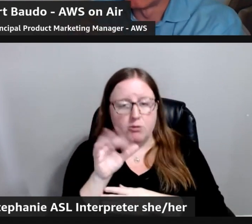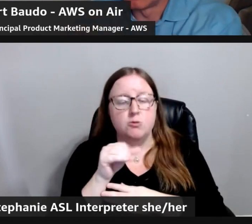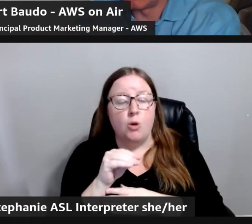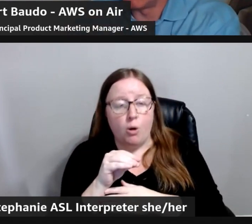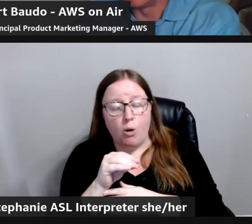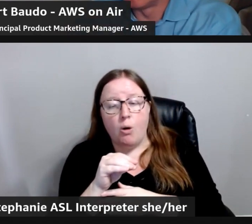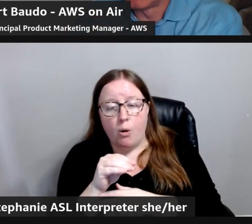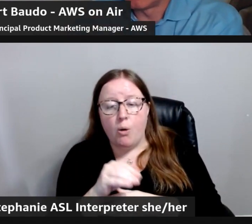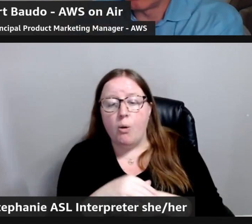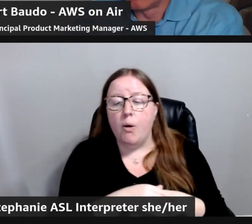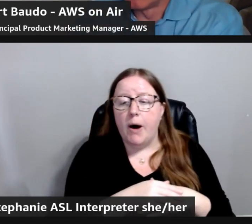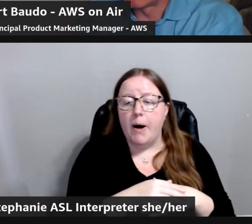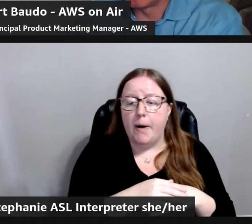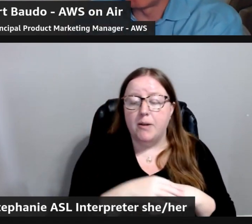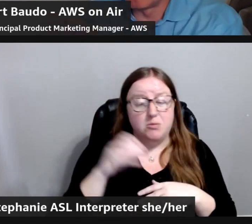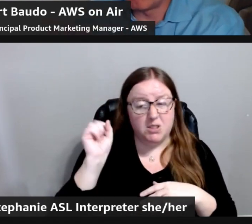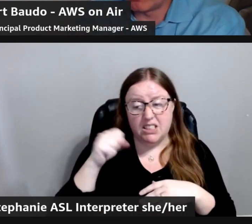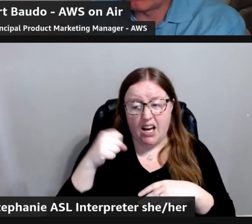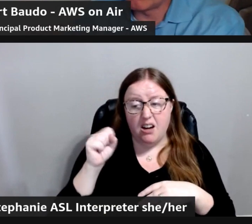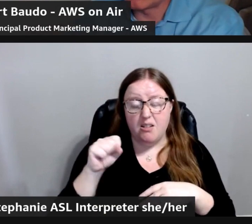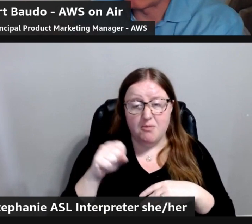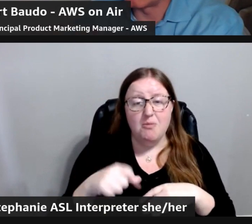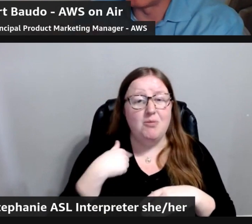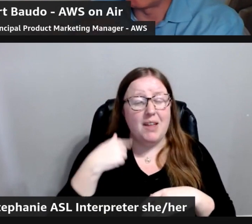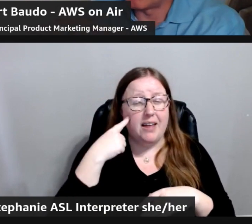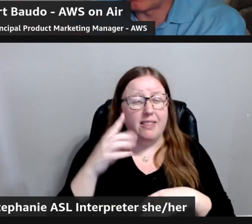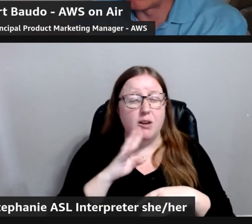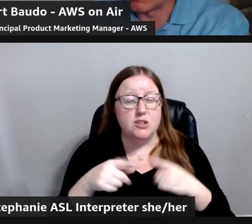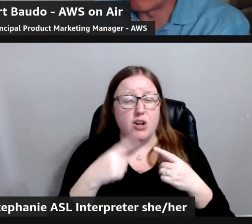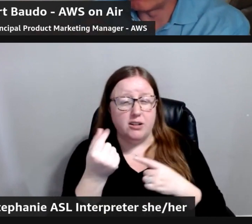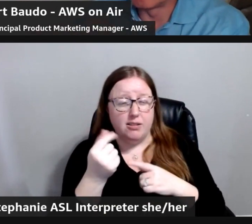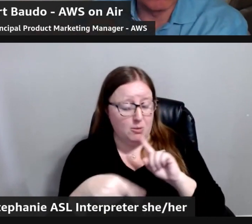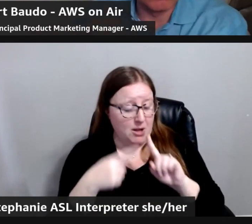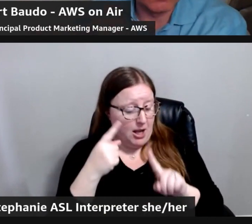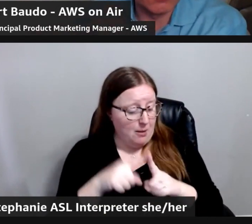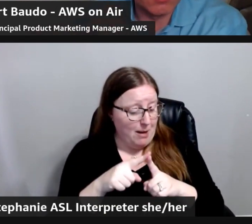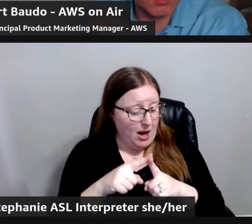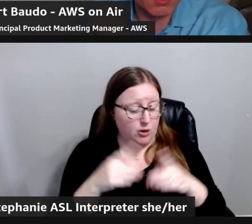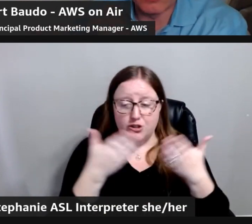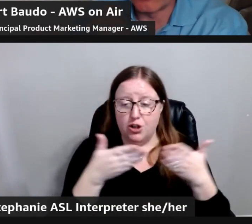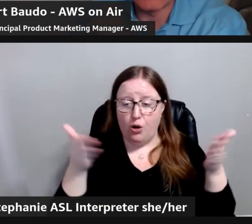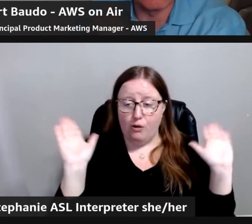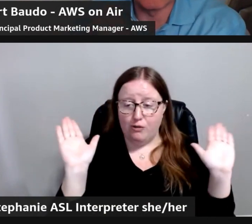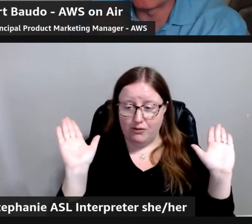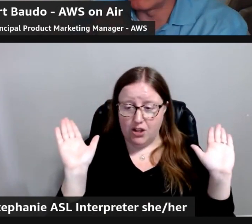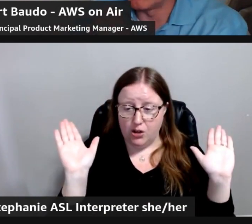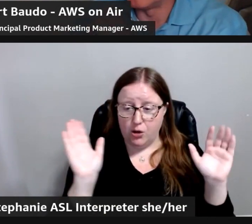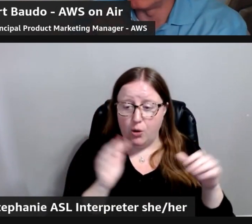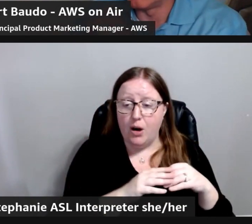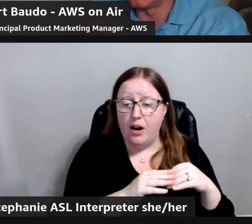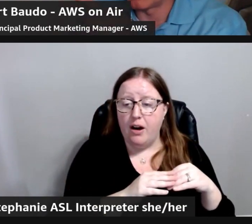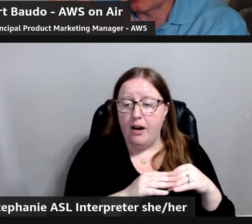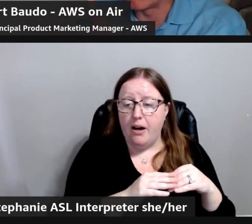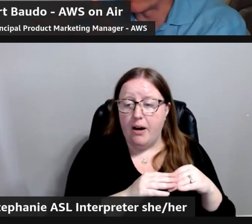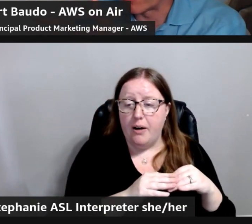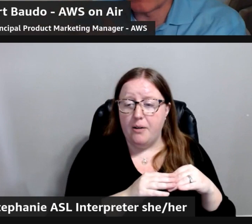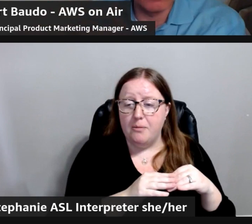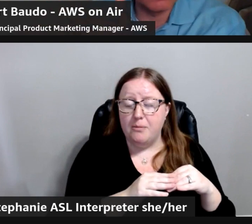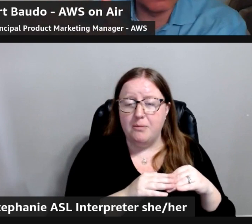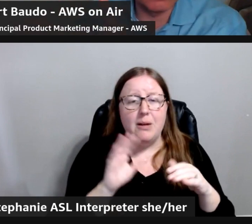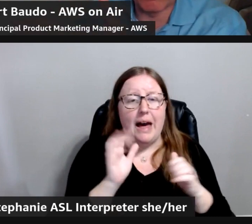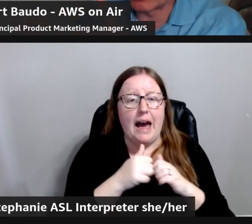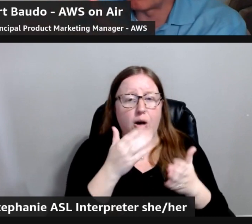that, So I think we talked a little bit about kind of an overview here, Nelson, of how